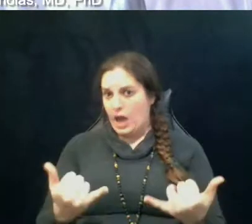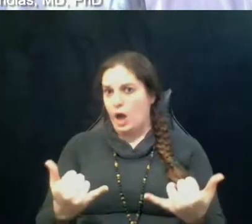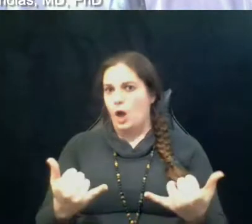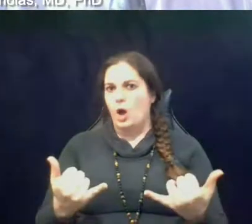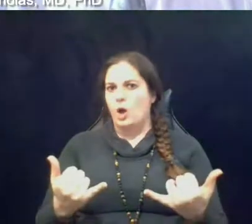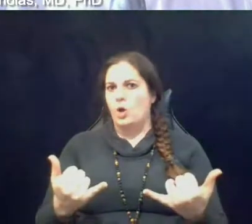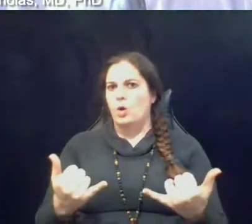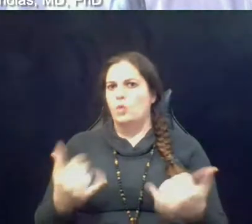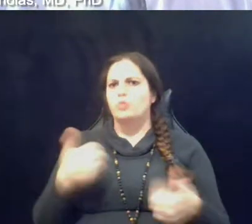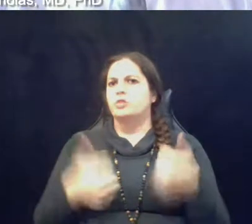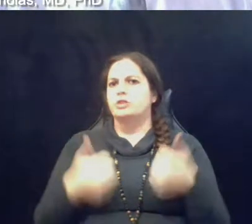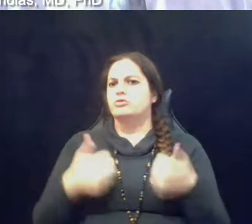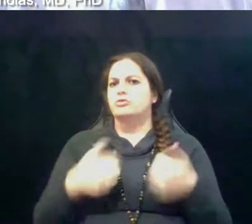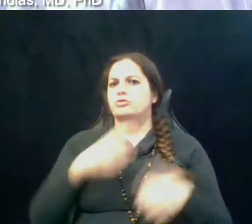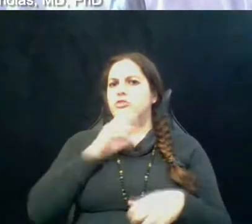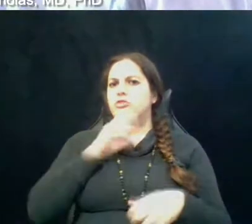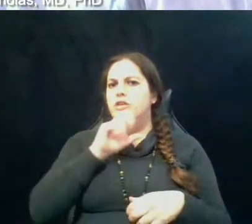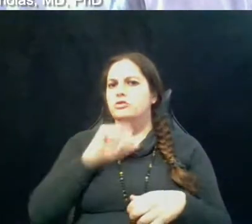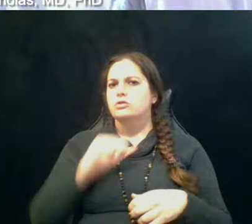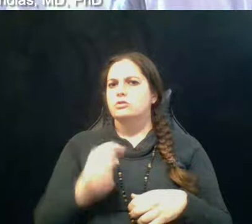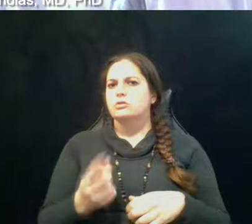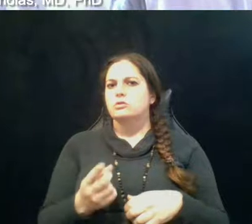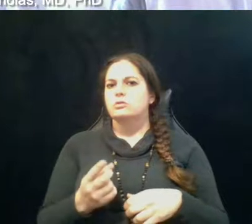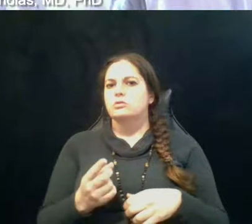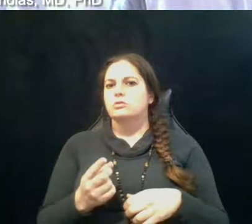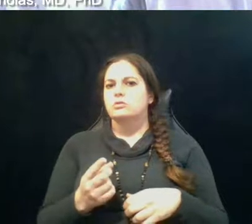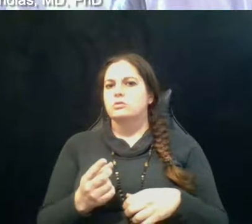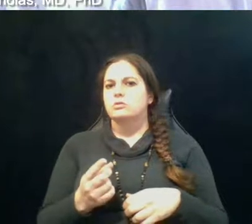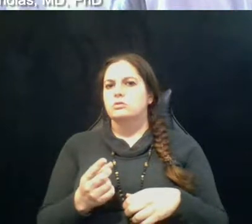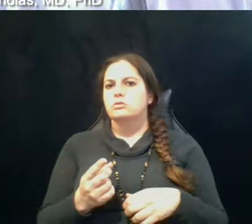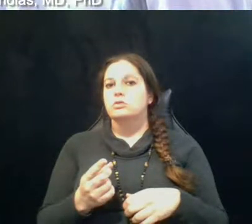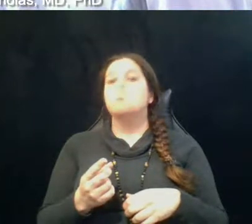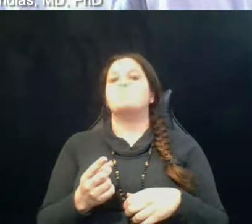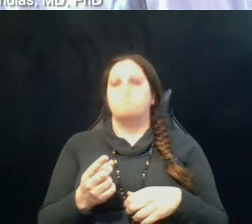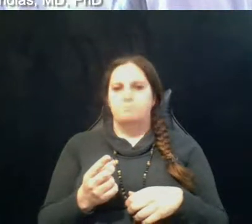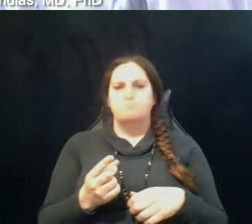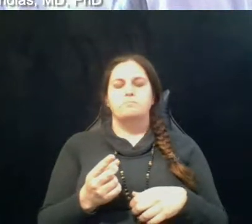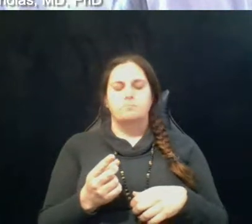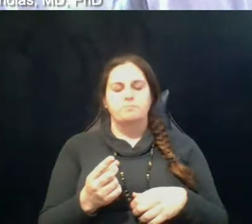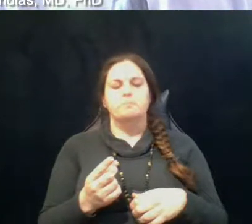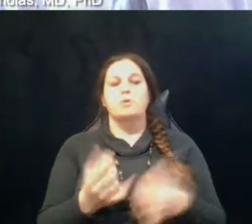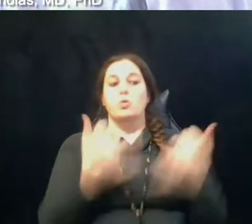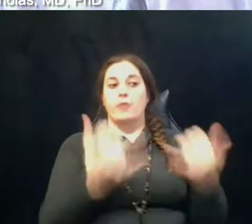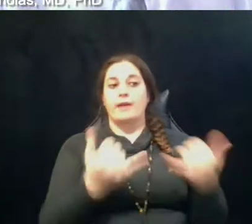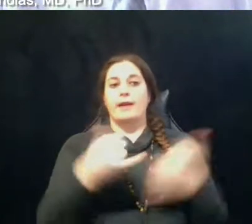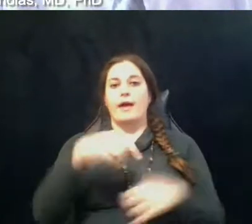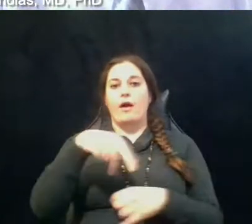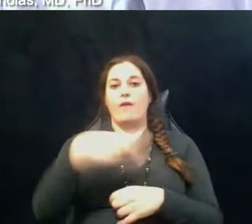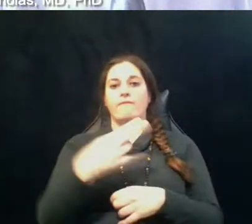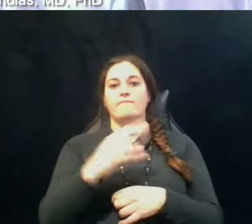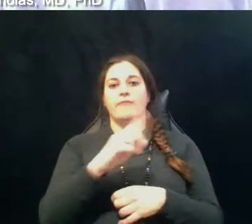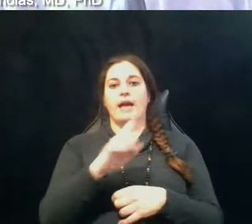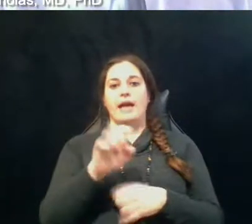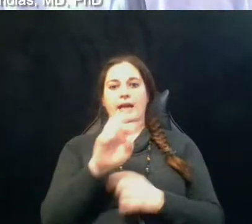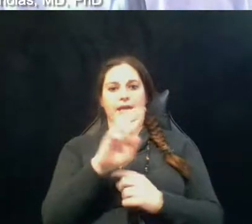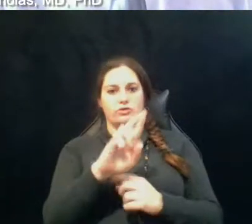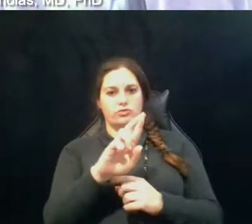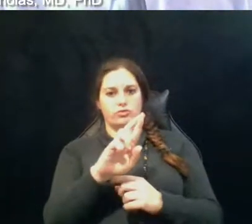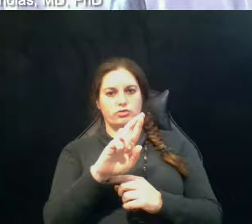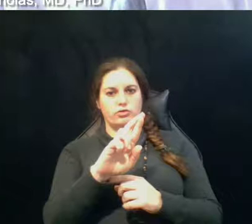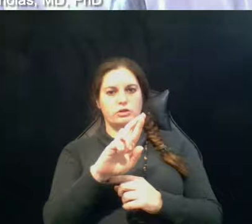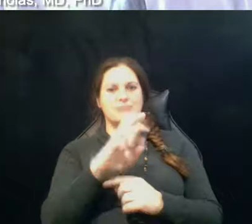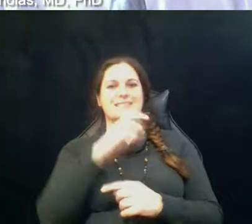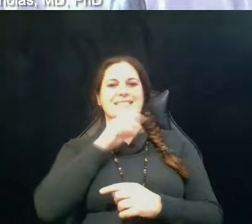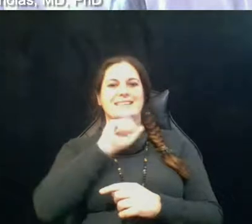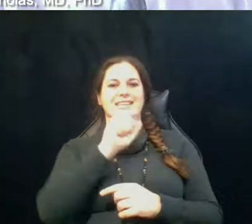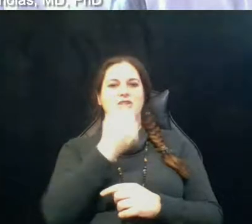now? Sure. Right now, we're able to use the Pfizer vaccine on anybody 16 and older, and the Johnson &